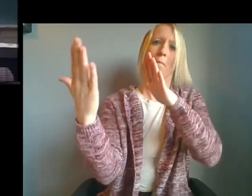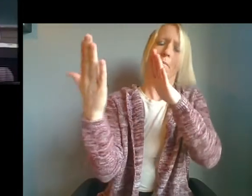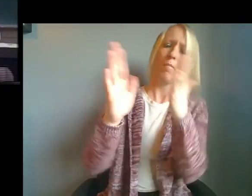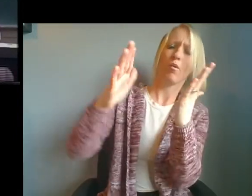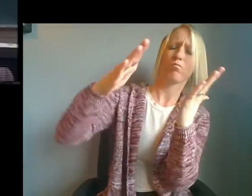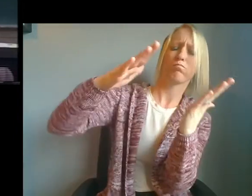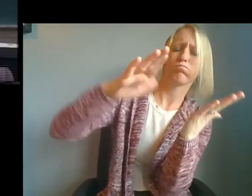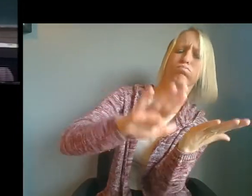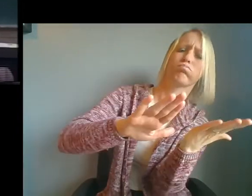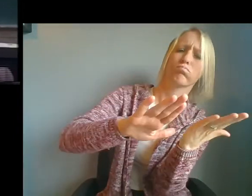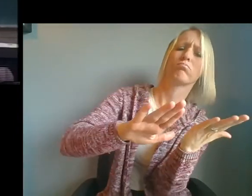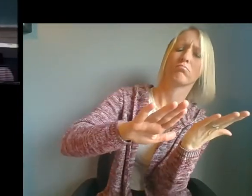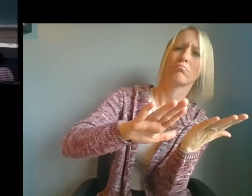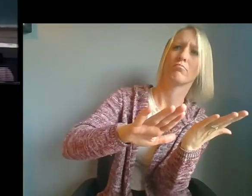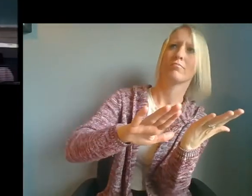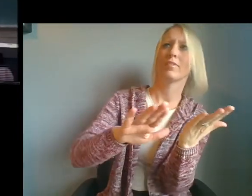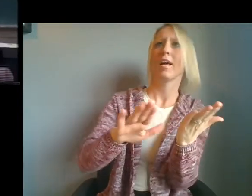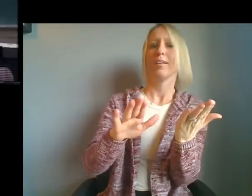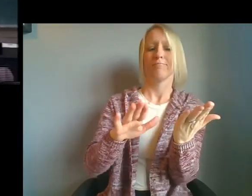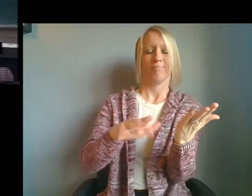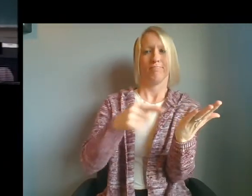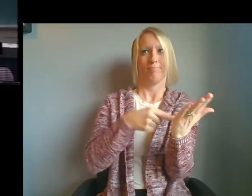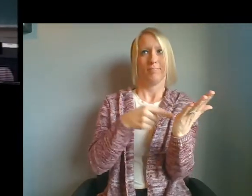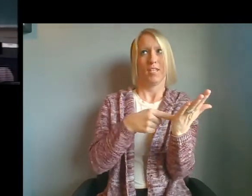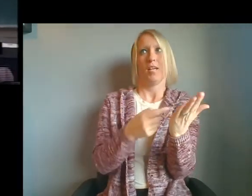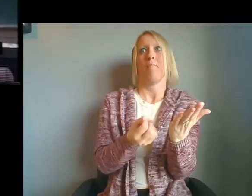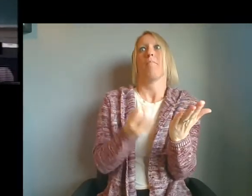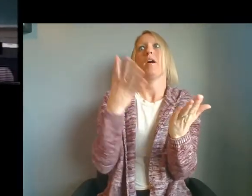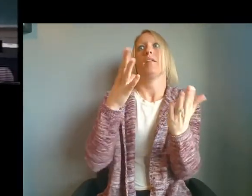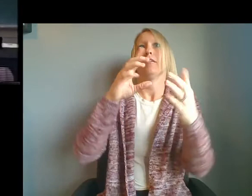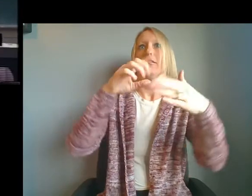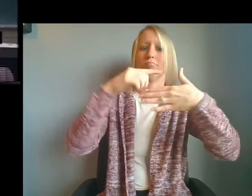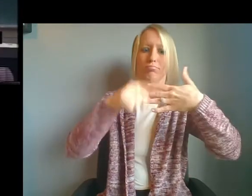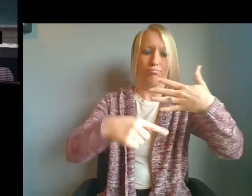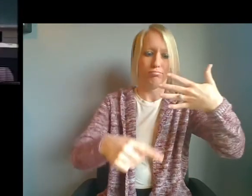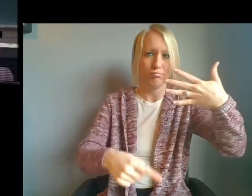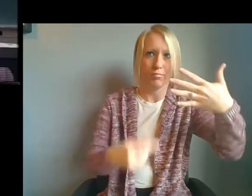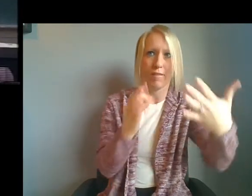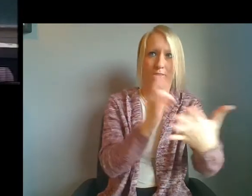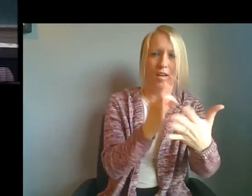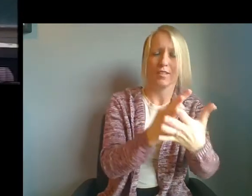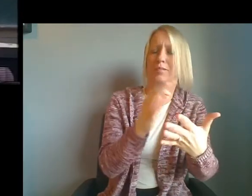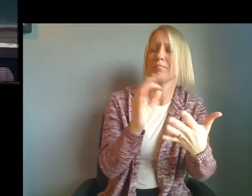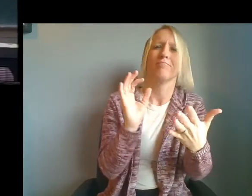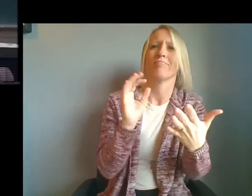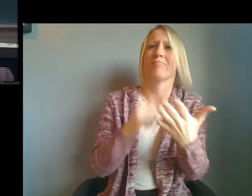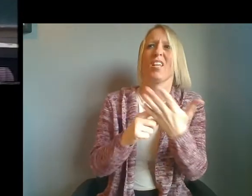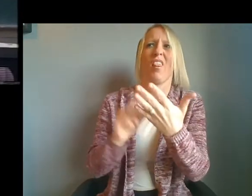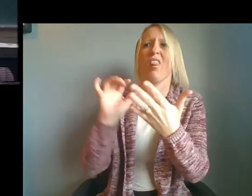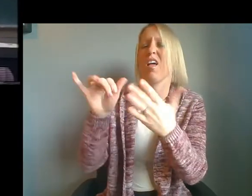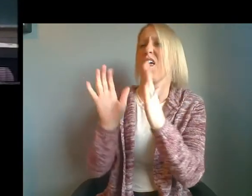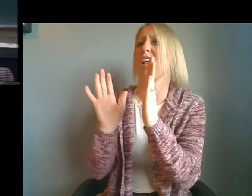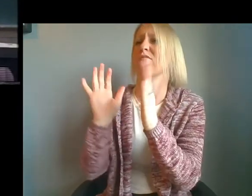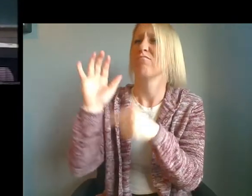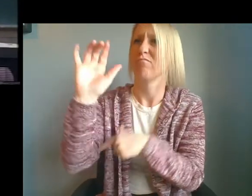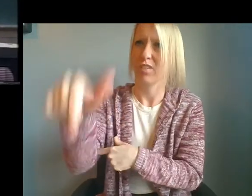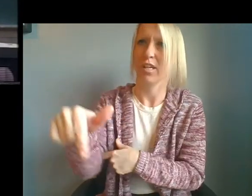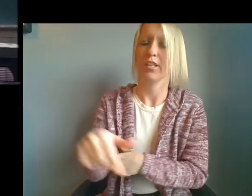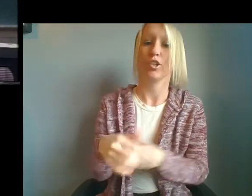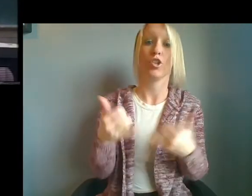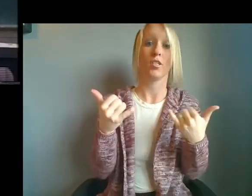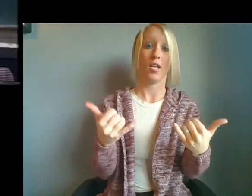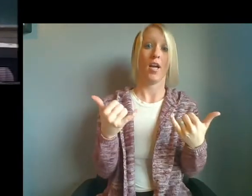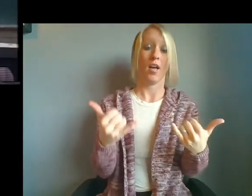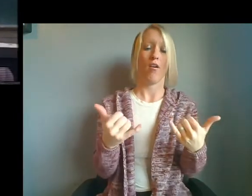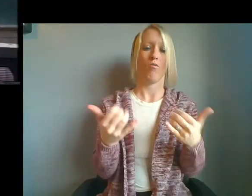is this looks almost just like a parallelogram, but it's a little squished down. And here's that last shape. So by process of